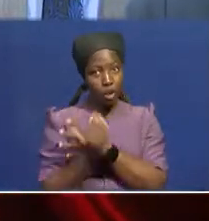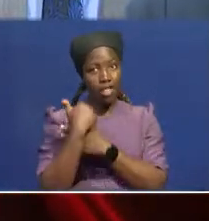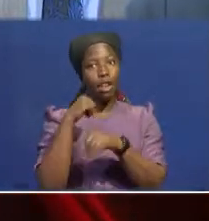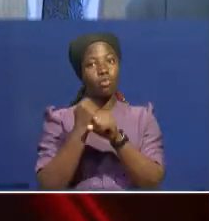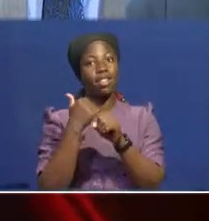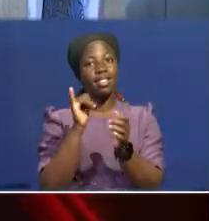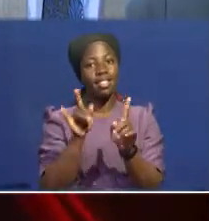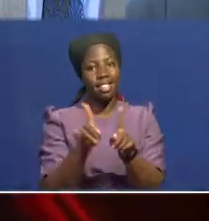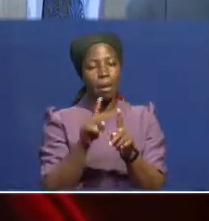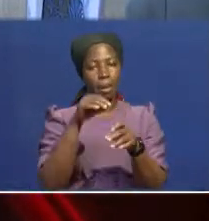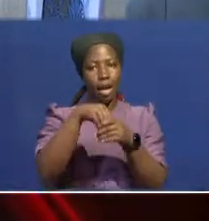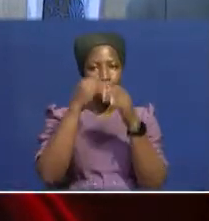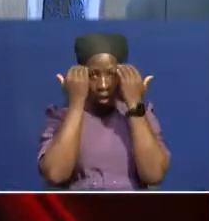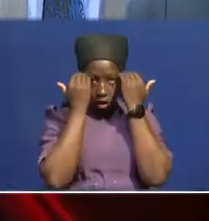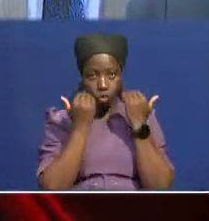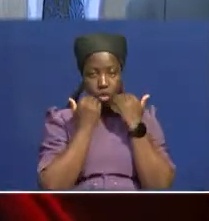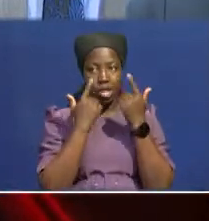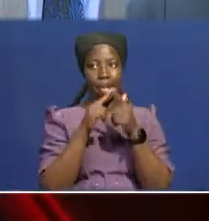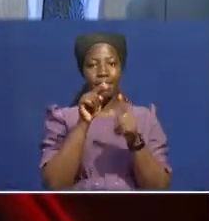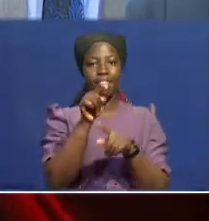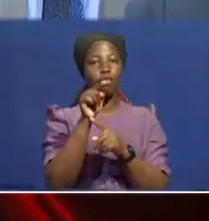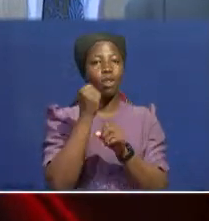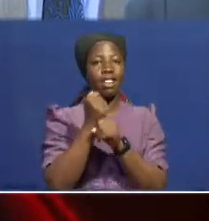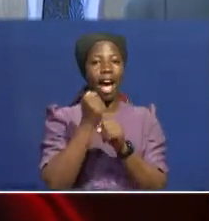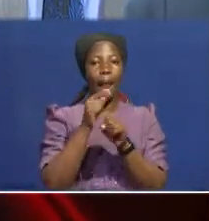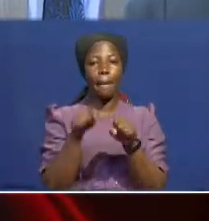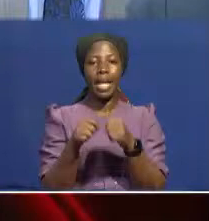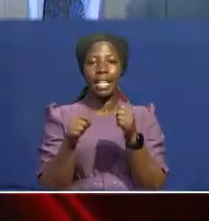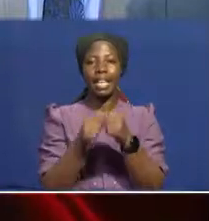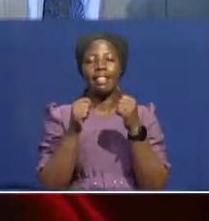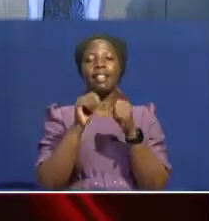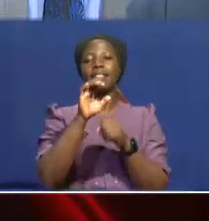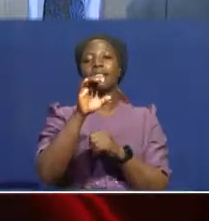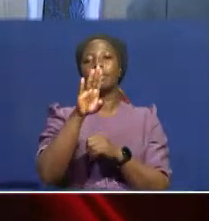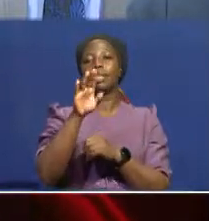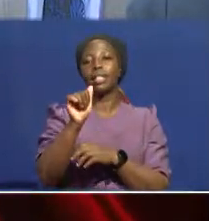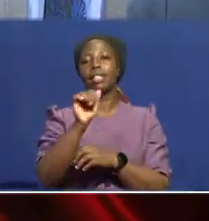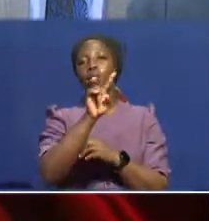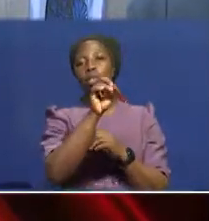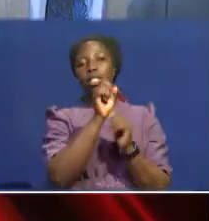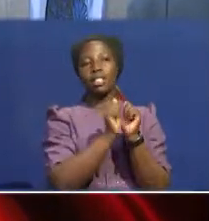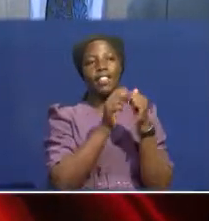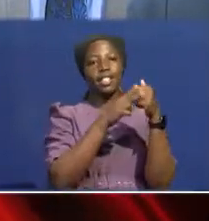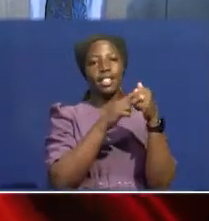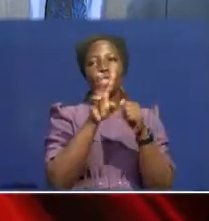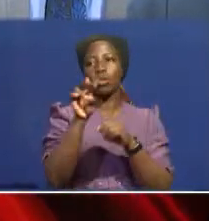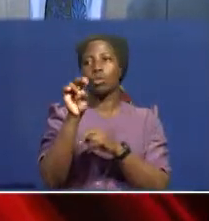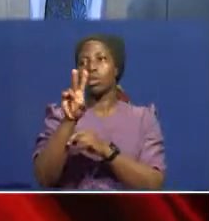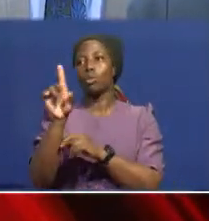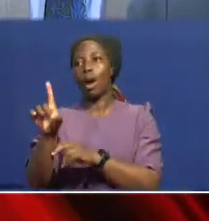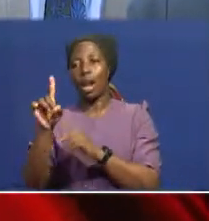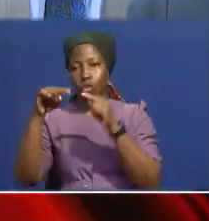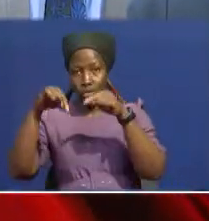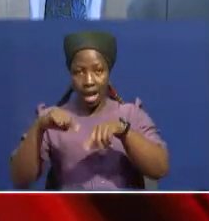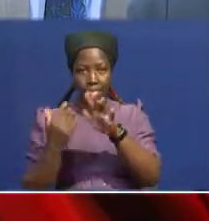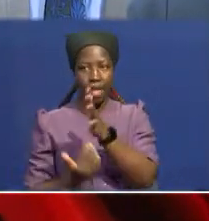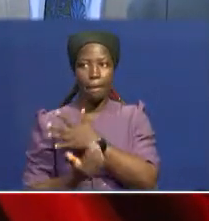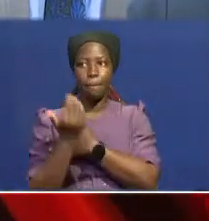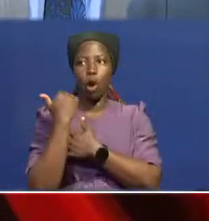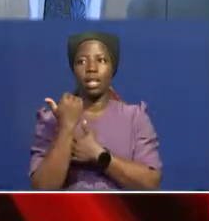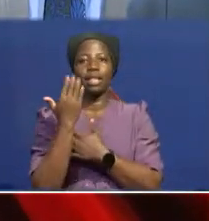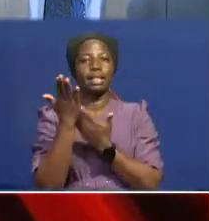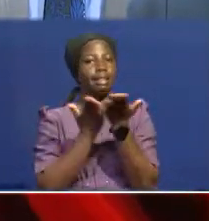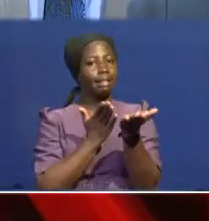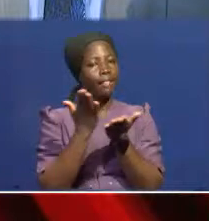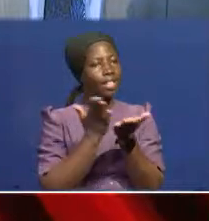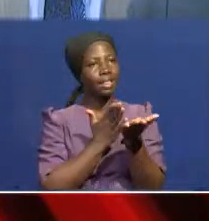done on the back door. This was done in contravening the CBA of 2017-2021. So in the morning, we managed to close the